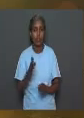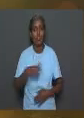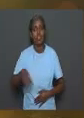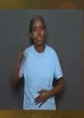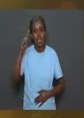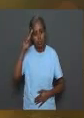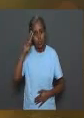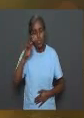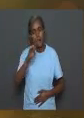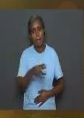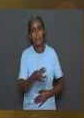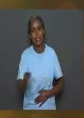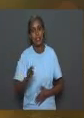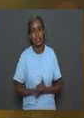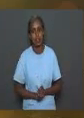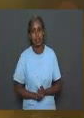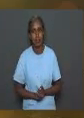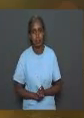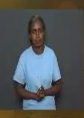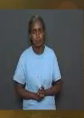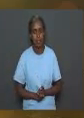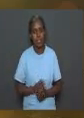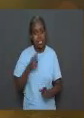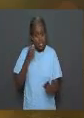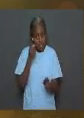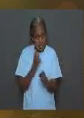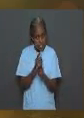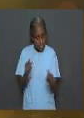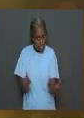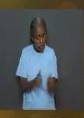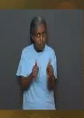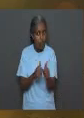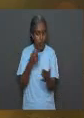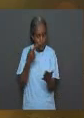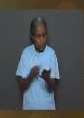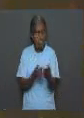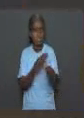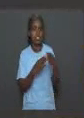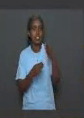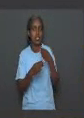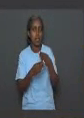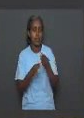square matrix. Just follow these steps.